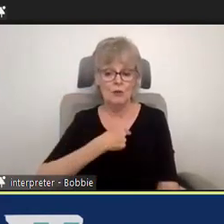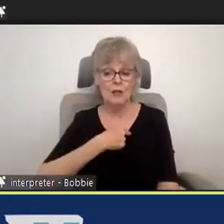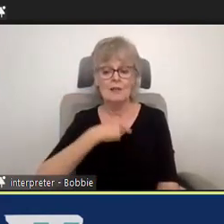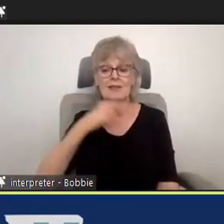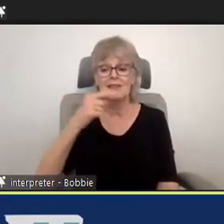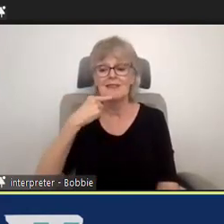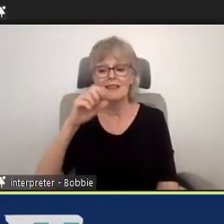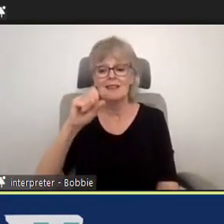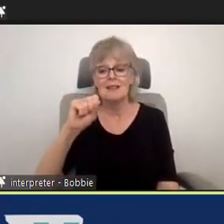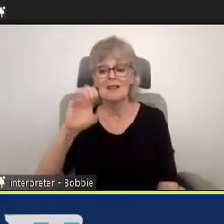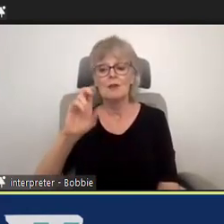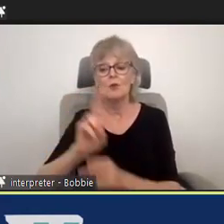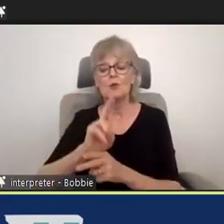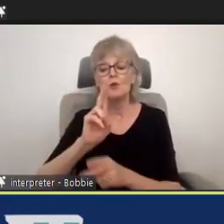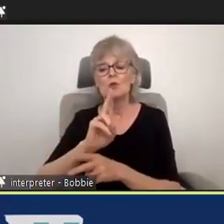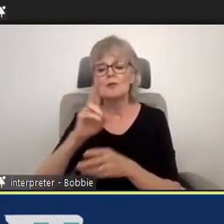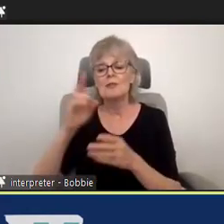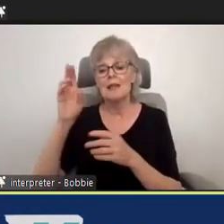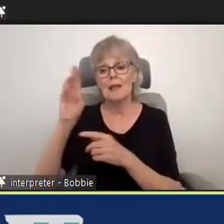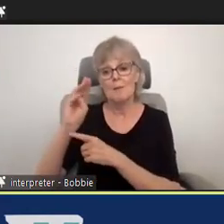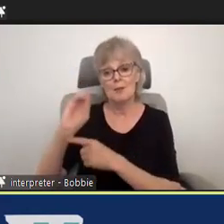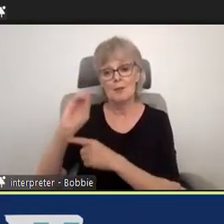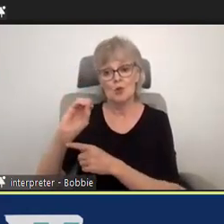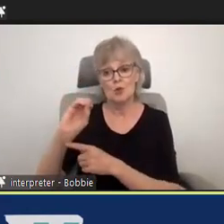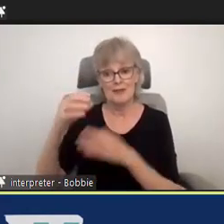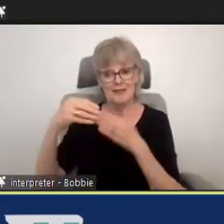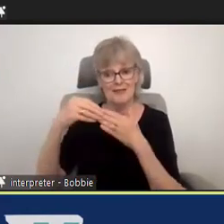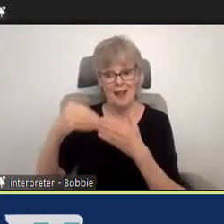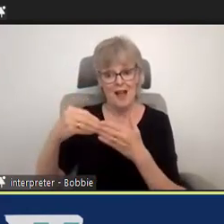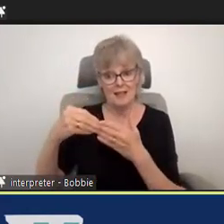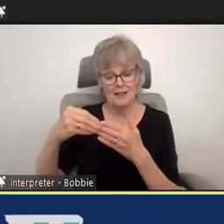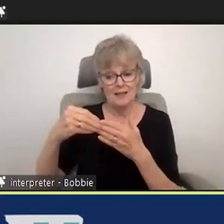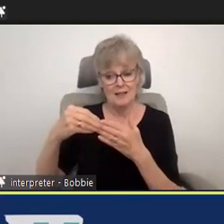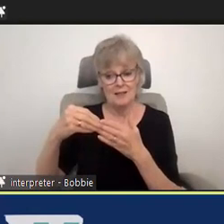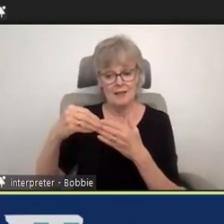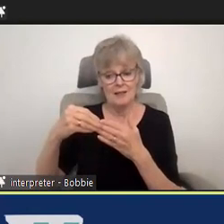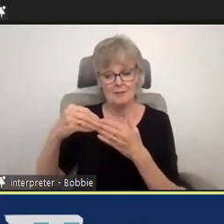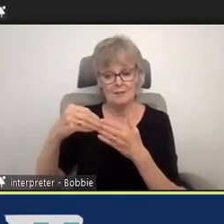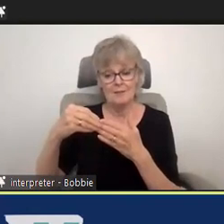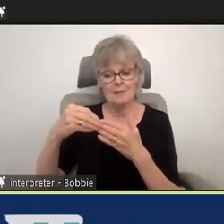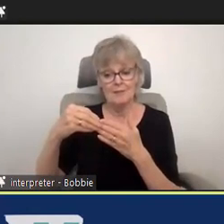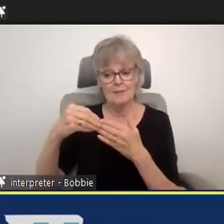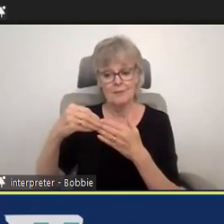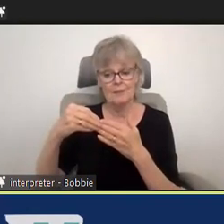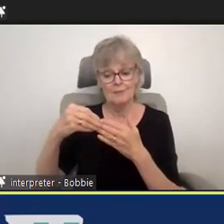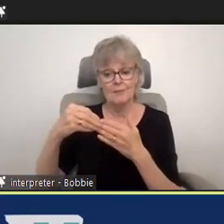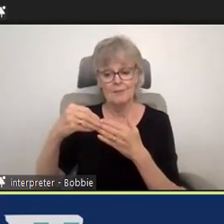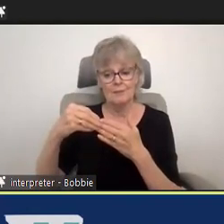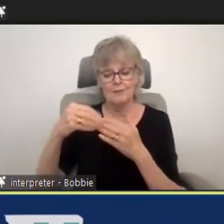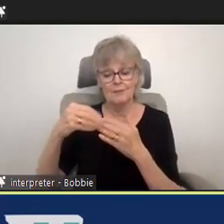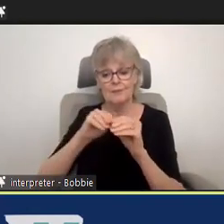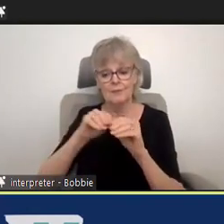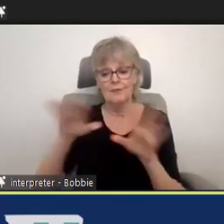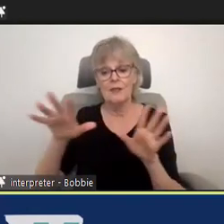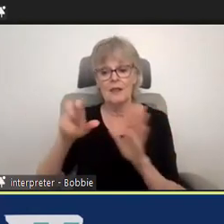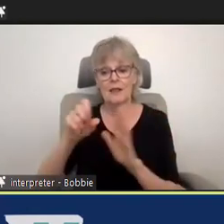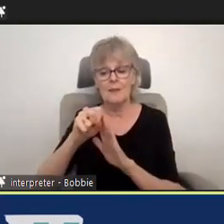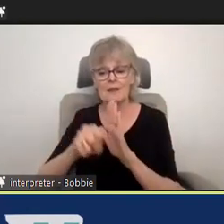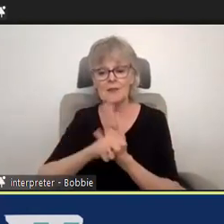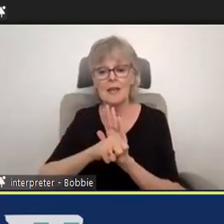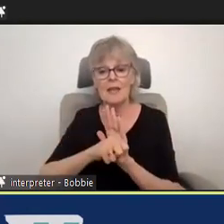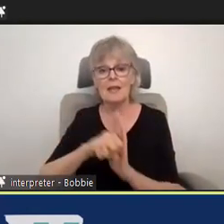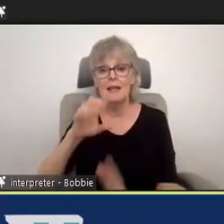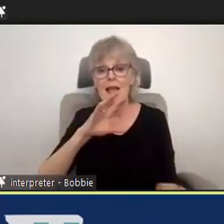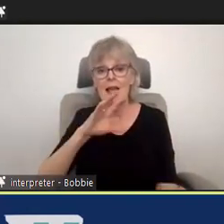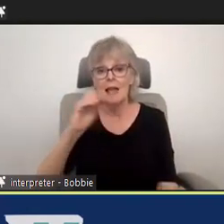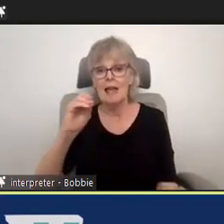Carolina was using the guidance that Missouri had dispersed throughout the state and it